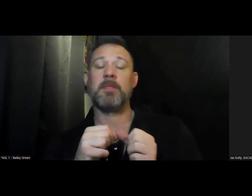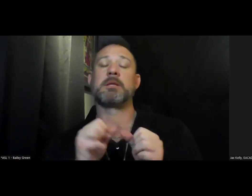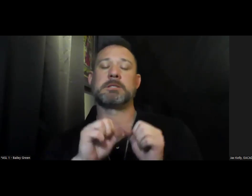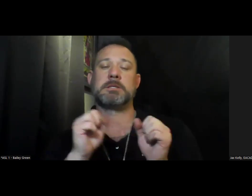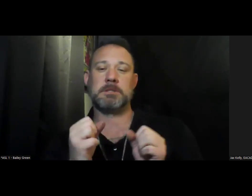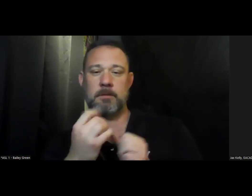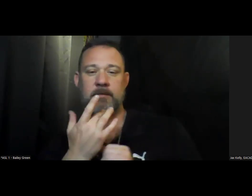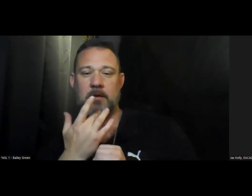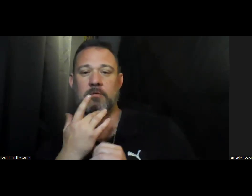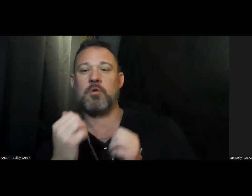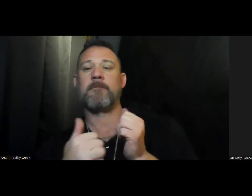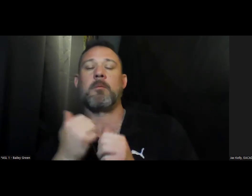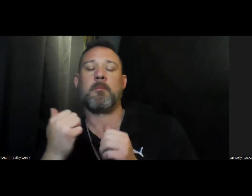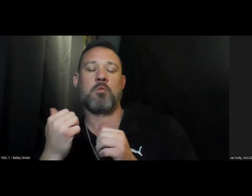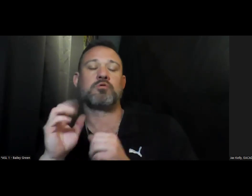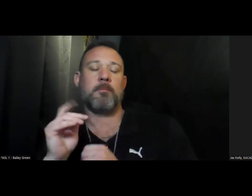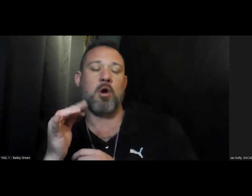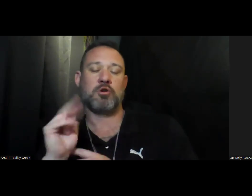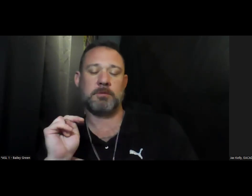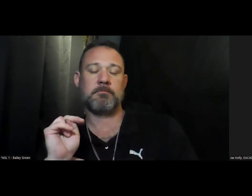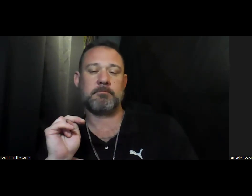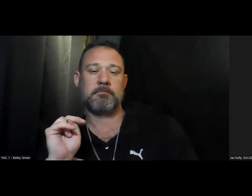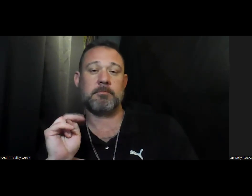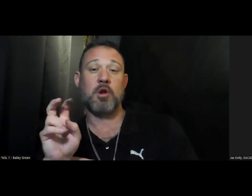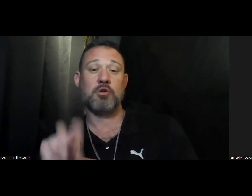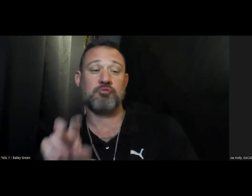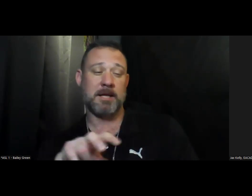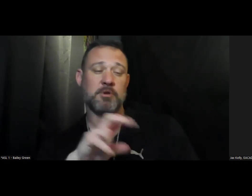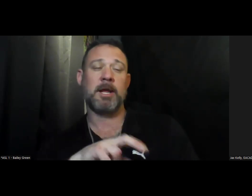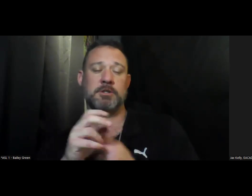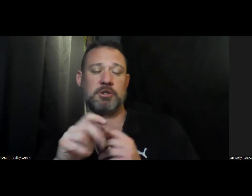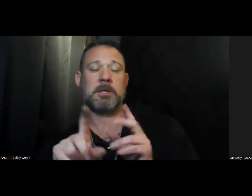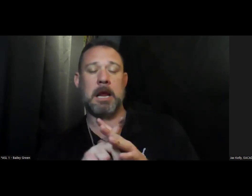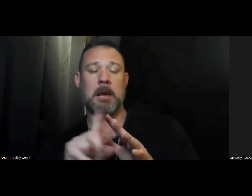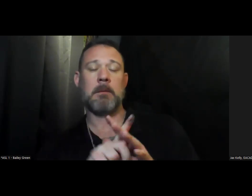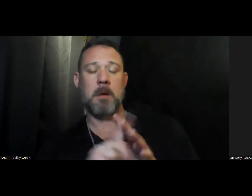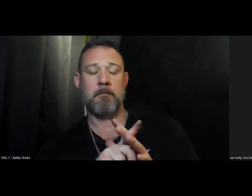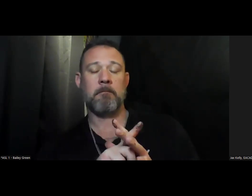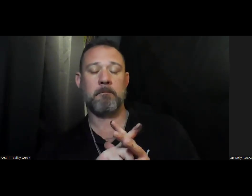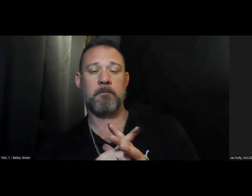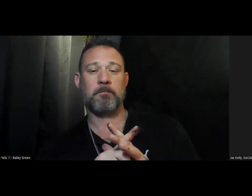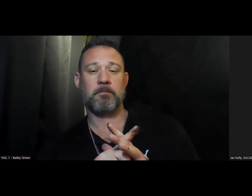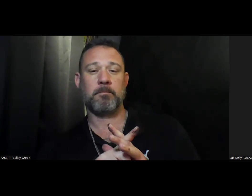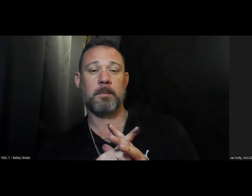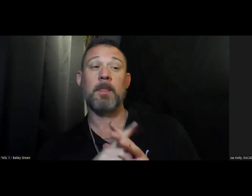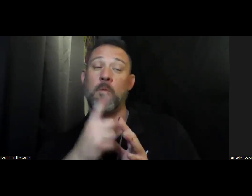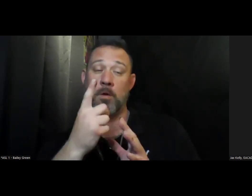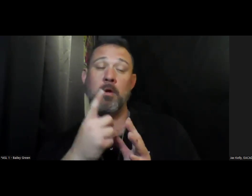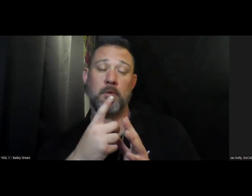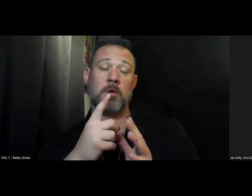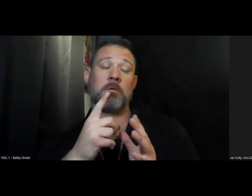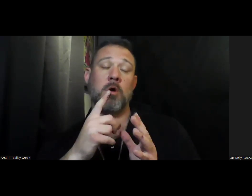who have the most margin. Transportation came up quickly. One participant put a real price tag on